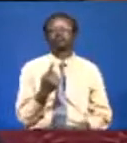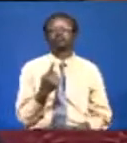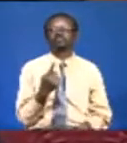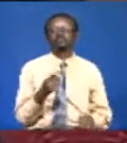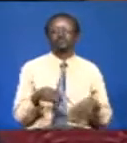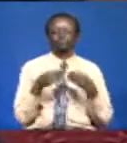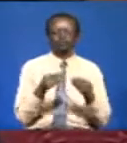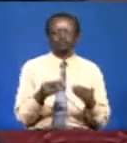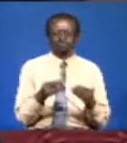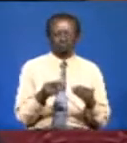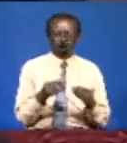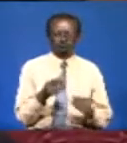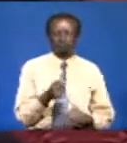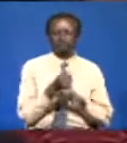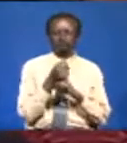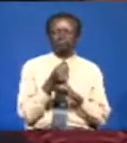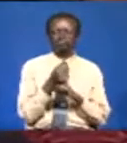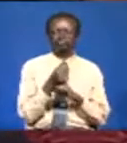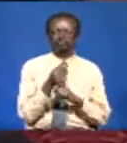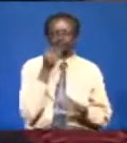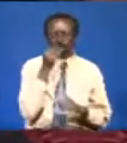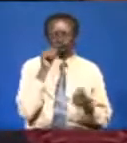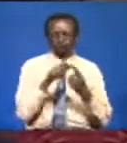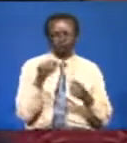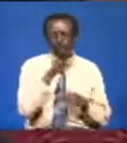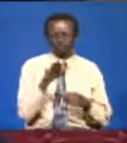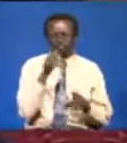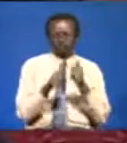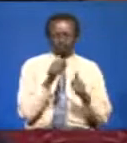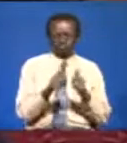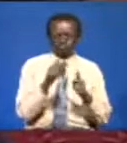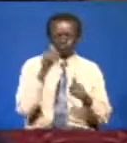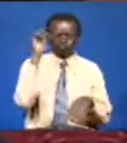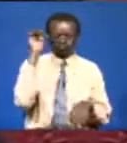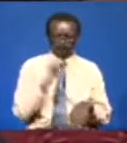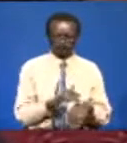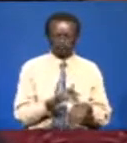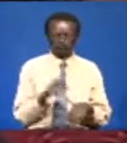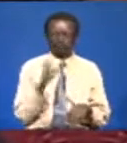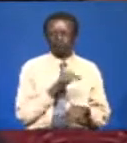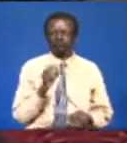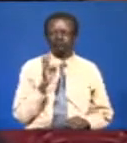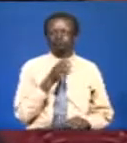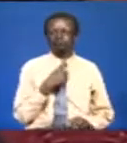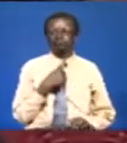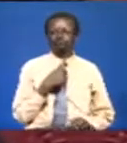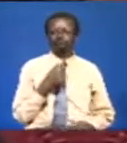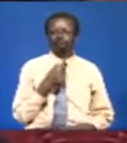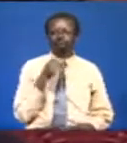the areas that are affected. And we have seen the government distributing food, although not